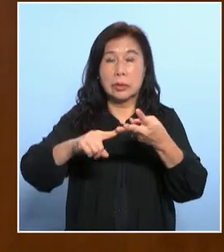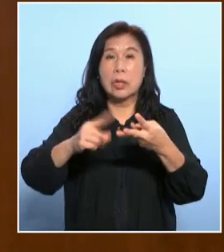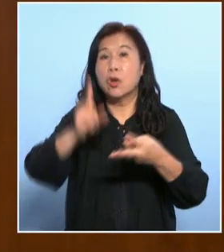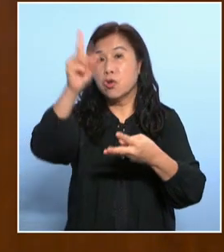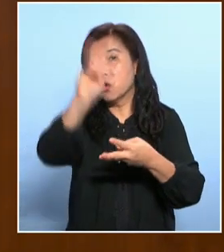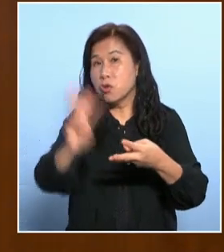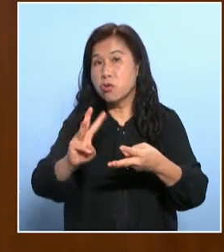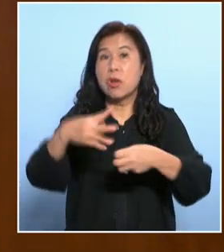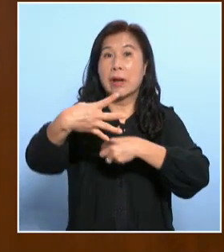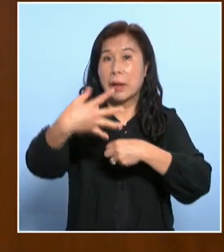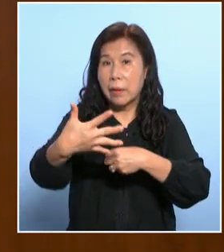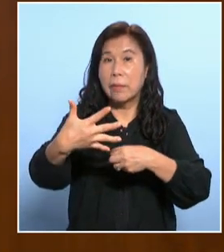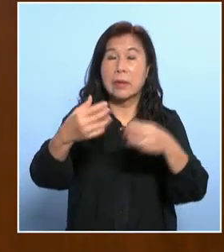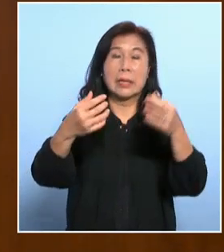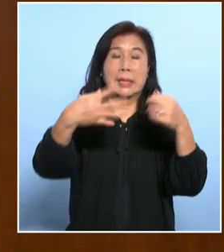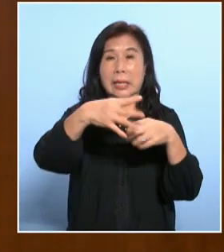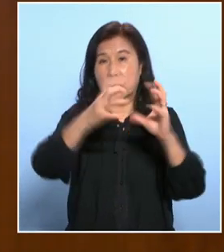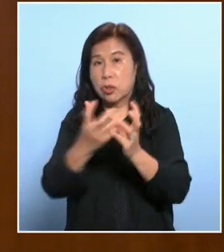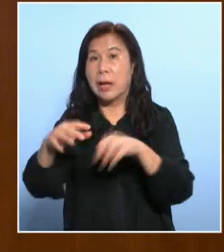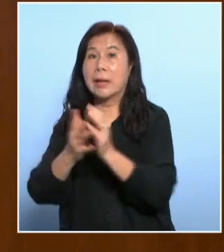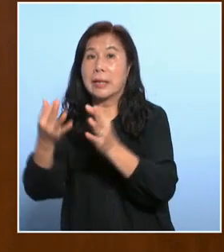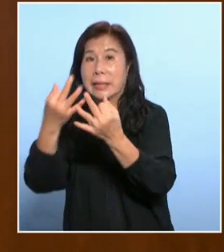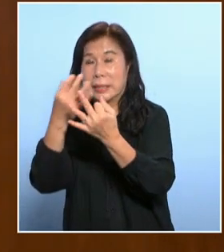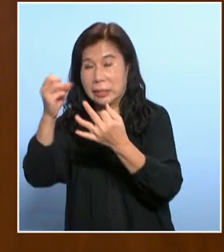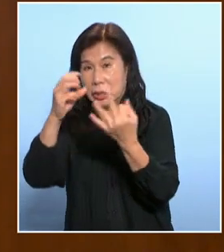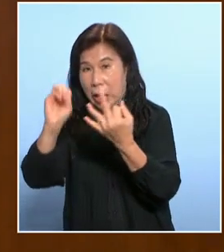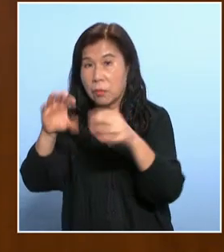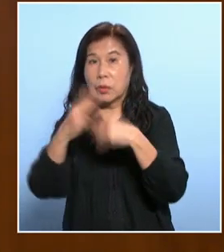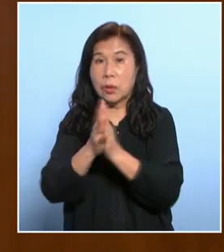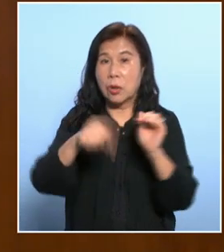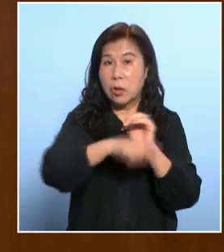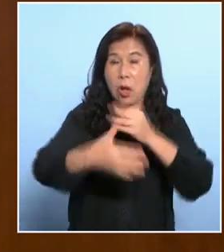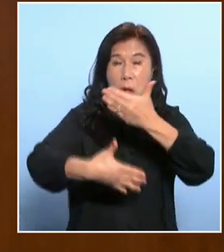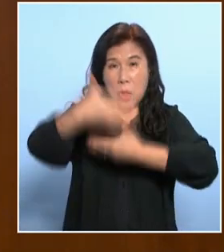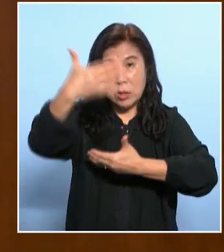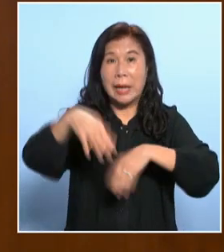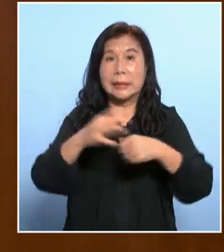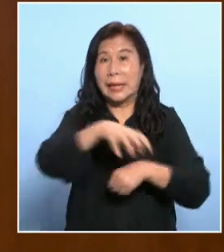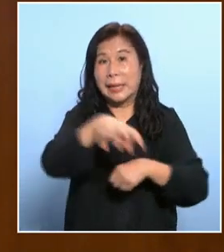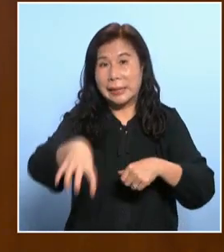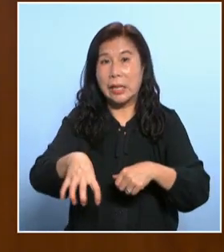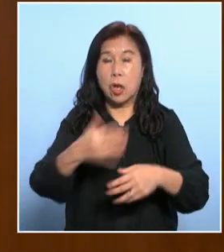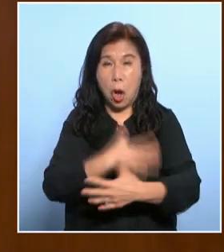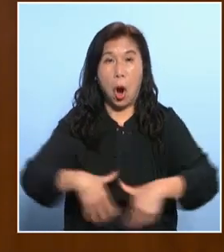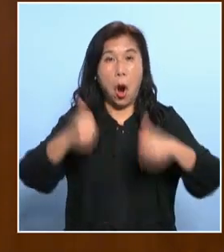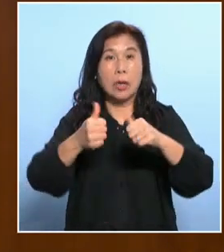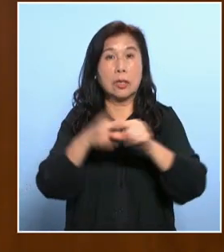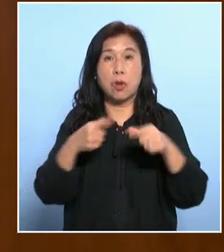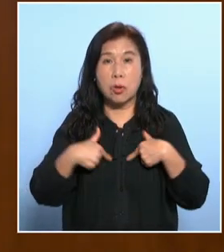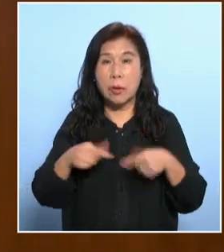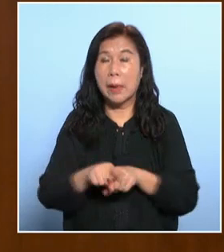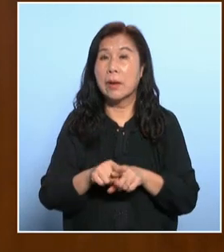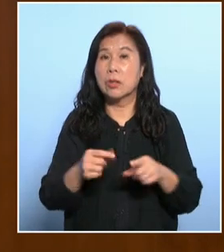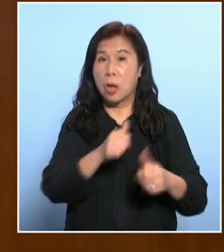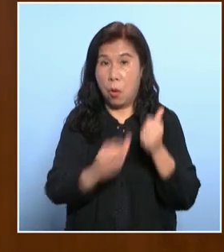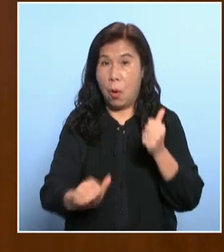3, development of a joint user complex at Shenzhen areas 4 and 30 and update on District Health Center Express scheme.